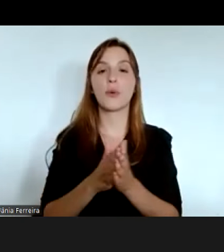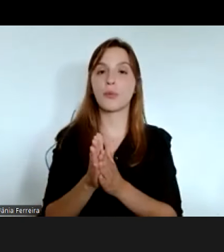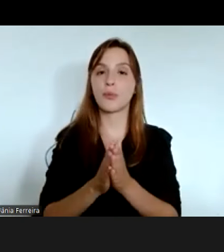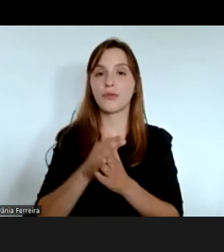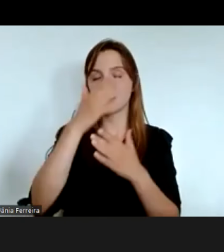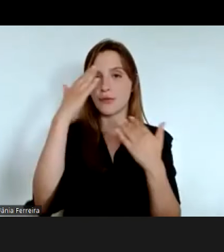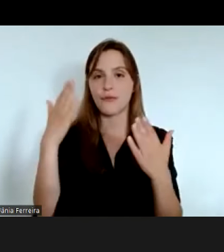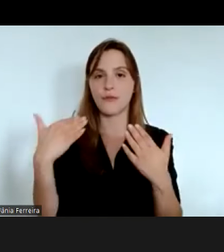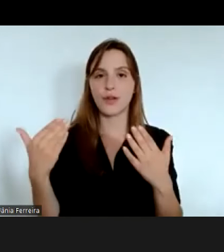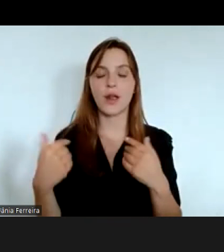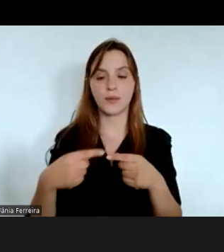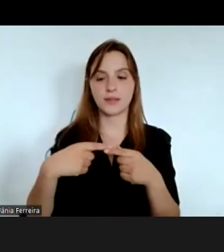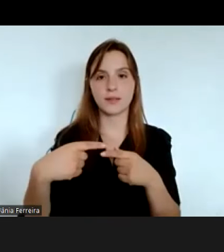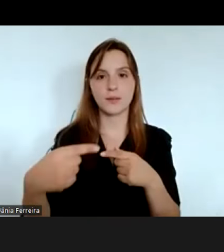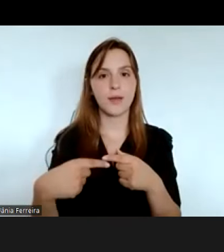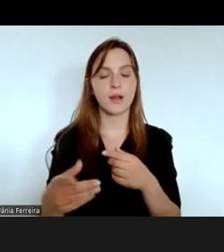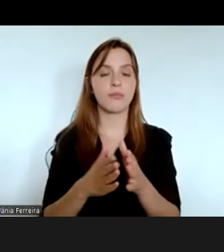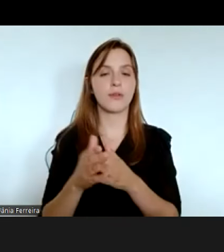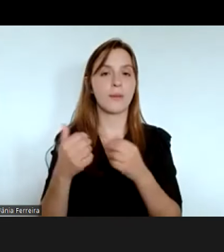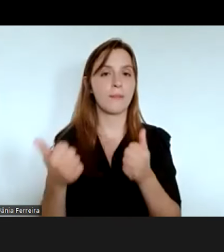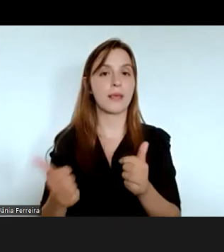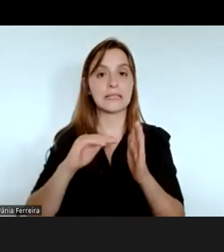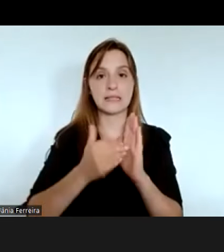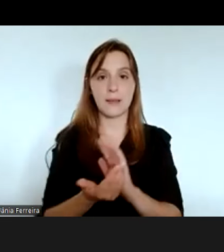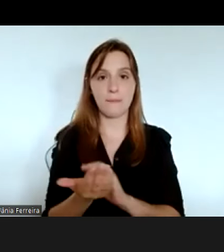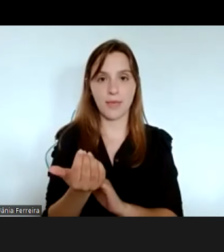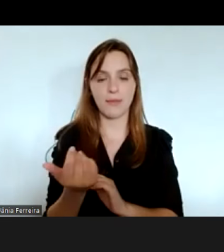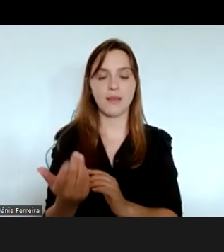week. And if you have any exams left, then good luck on your